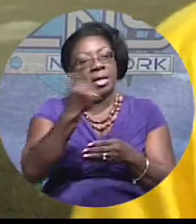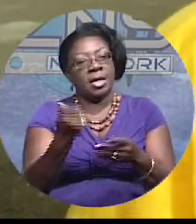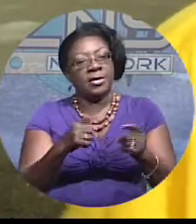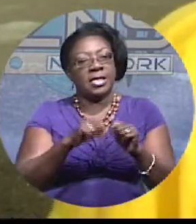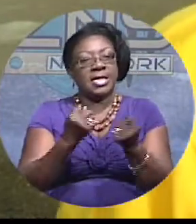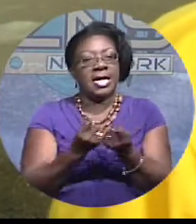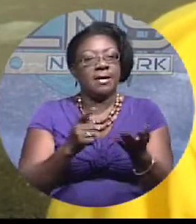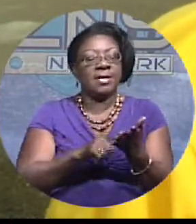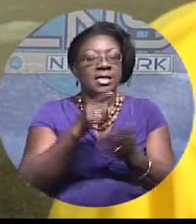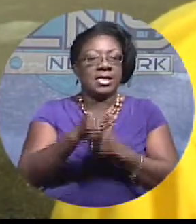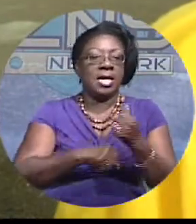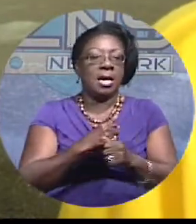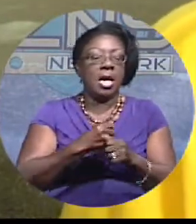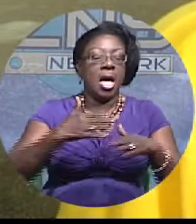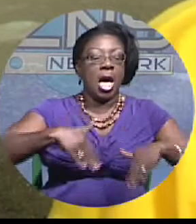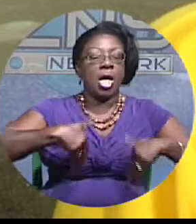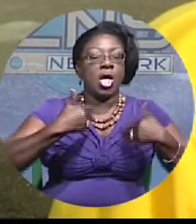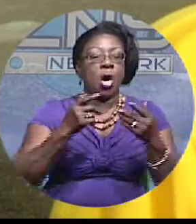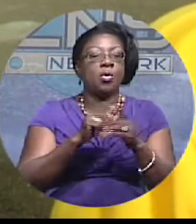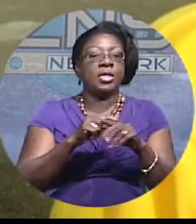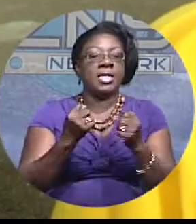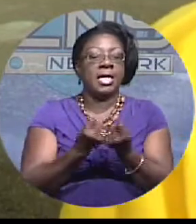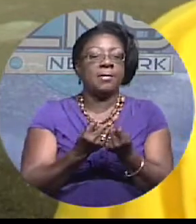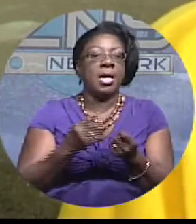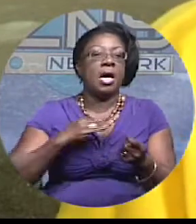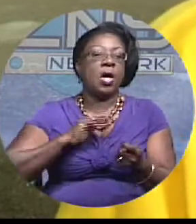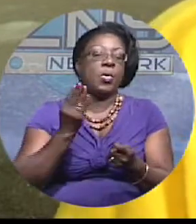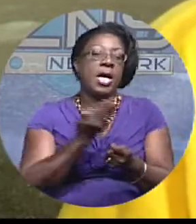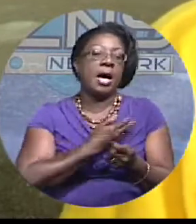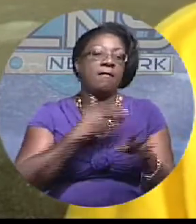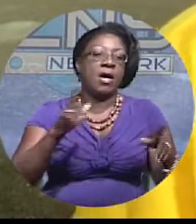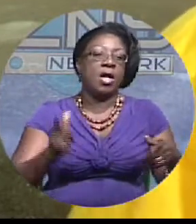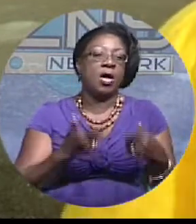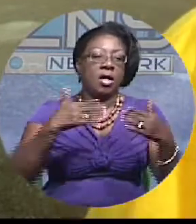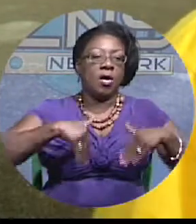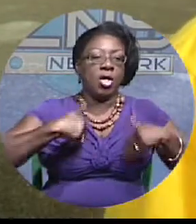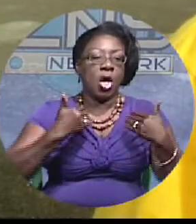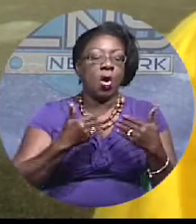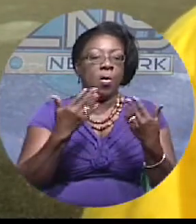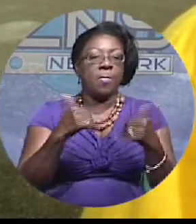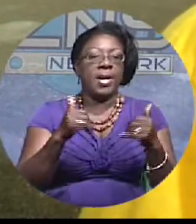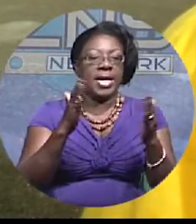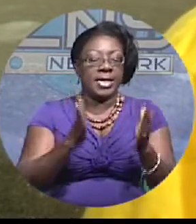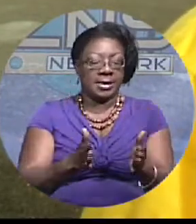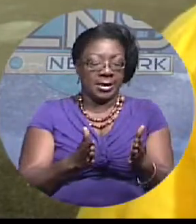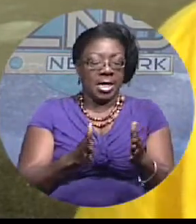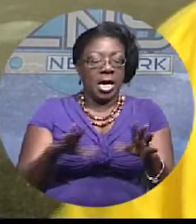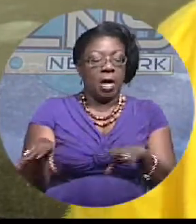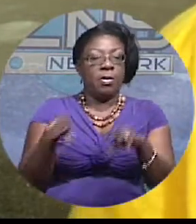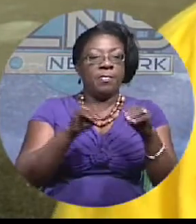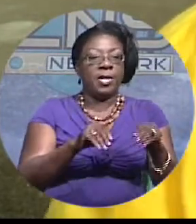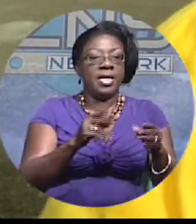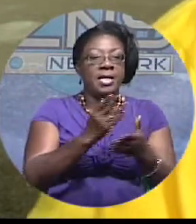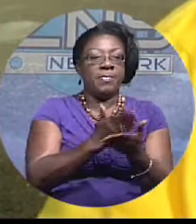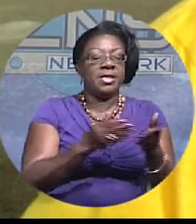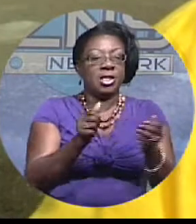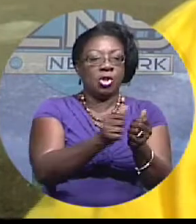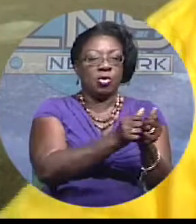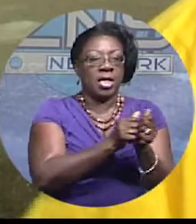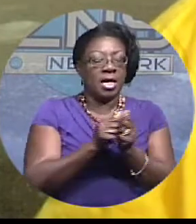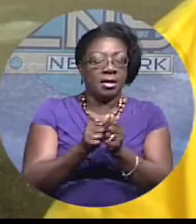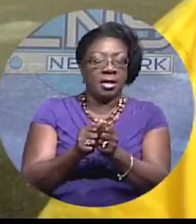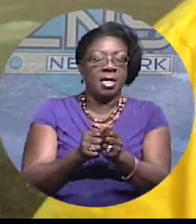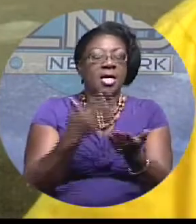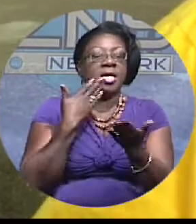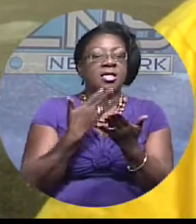it's basically a young team, and we have a lot of young players, inexperienced, and we're going to putting the pieces together, and it's just good to have a group